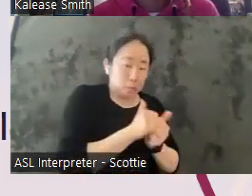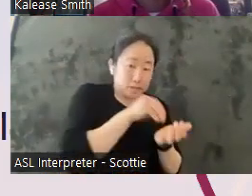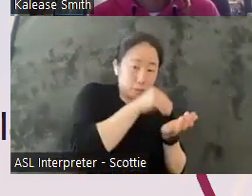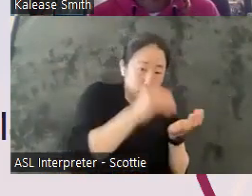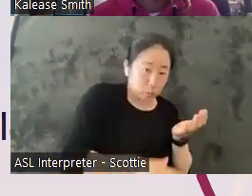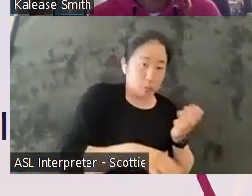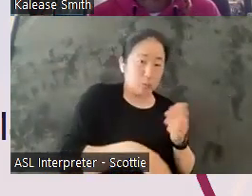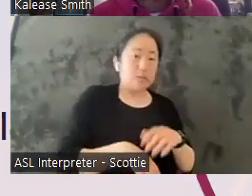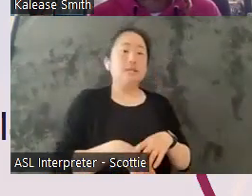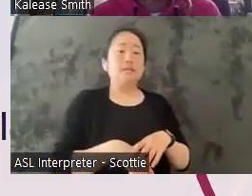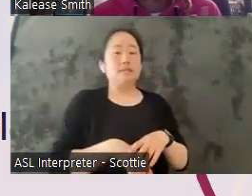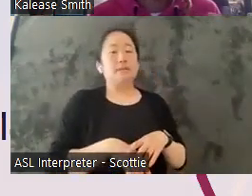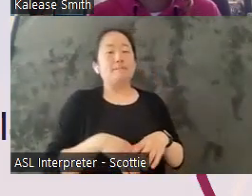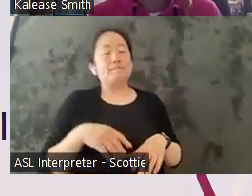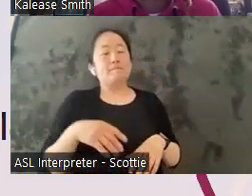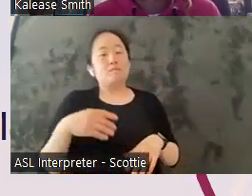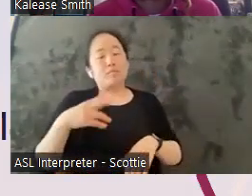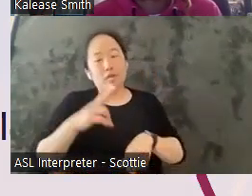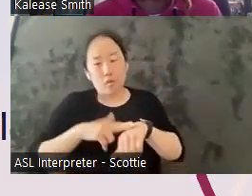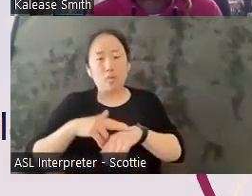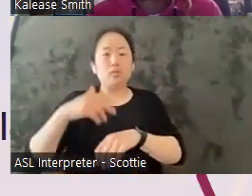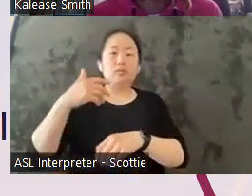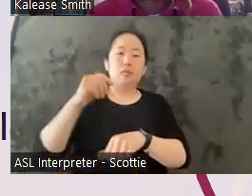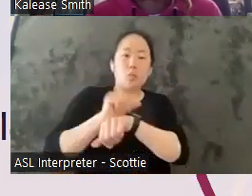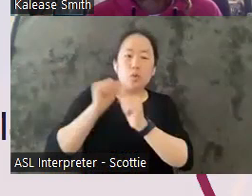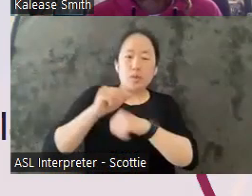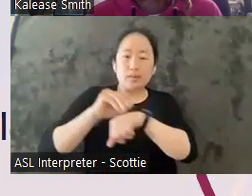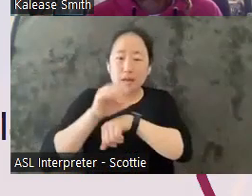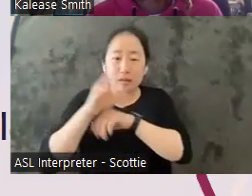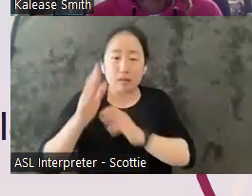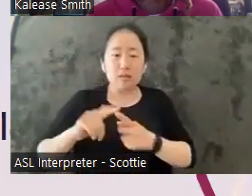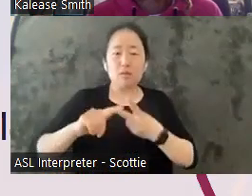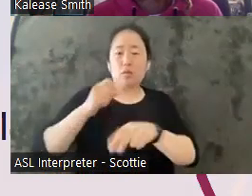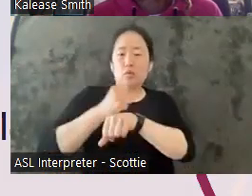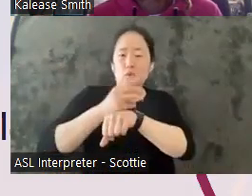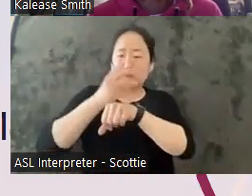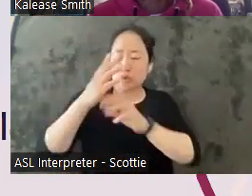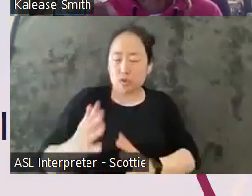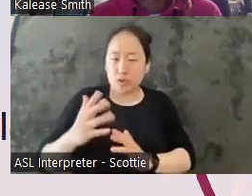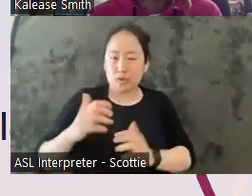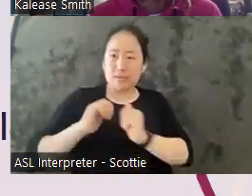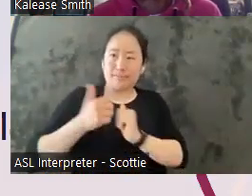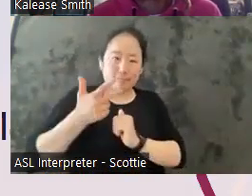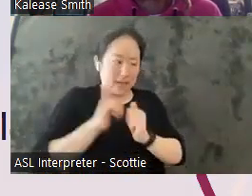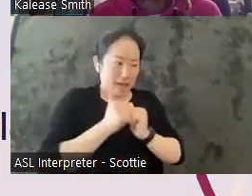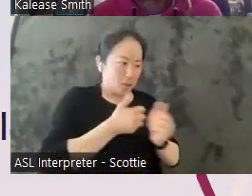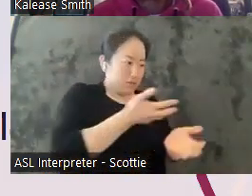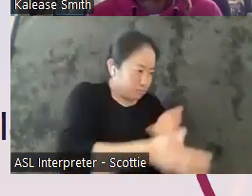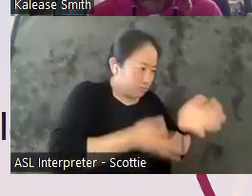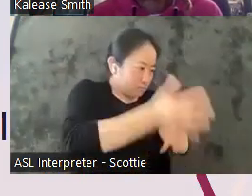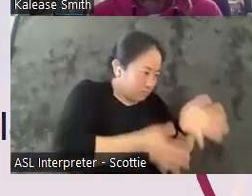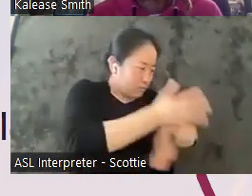and social workers also on what we can do. And getting the input from the students on what they